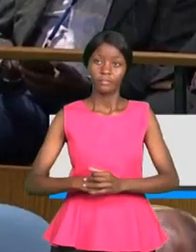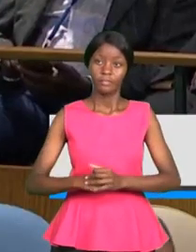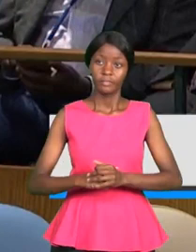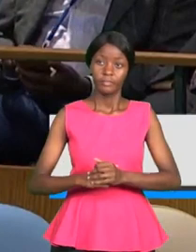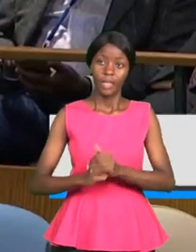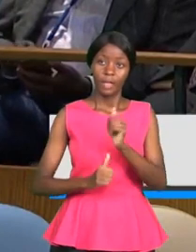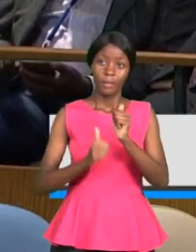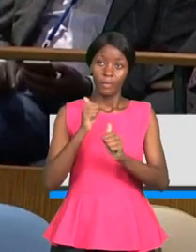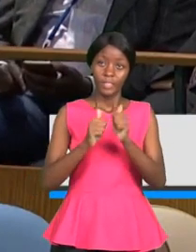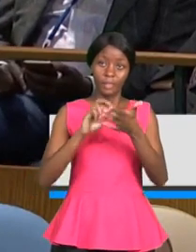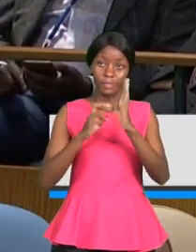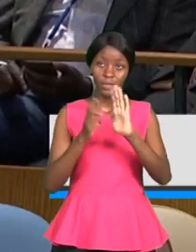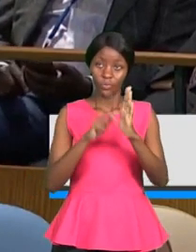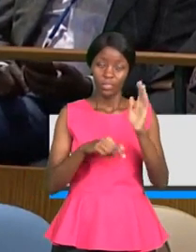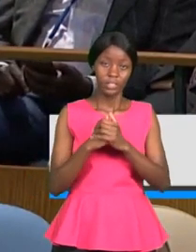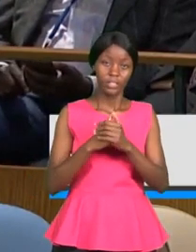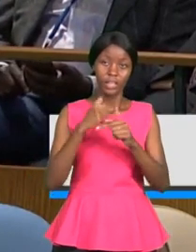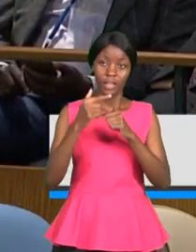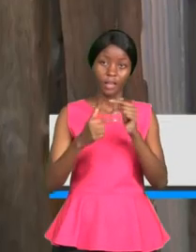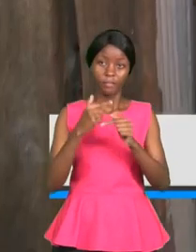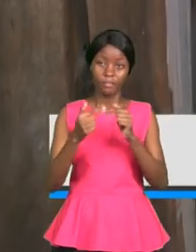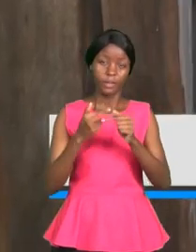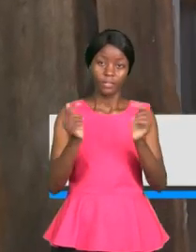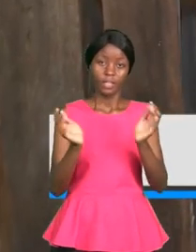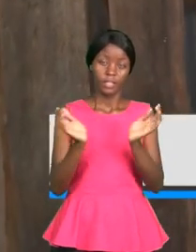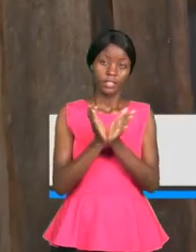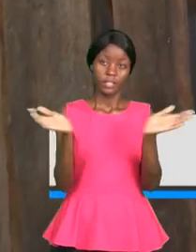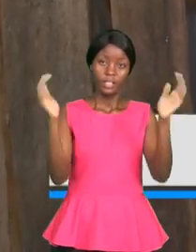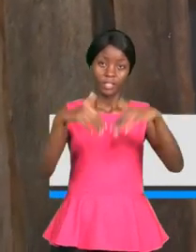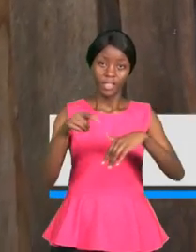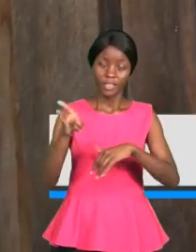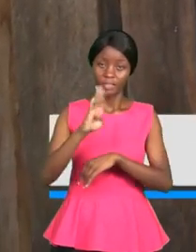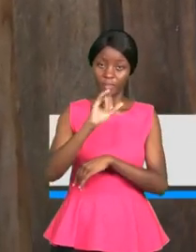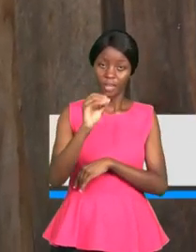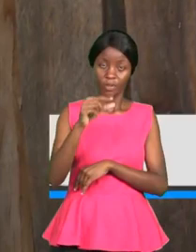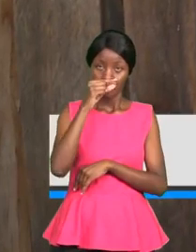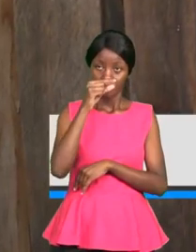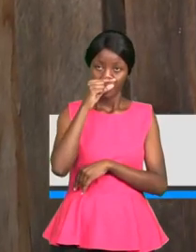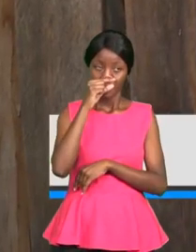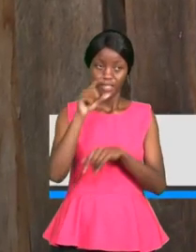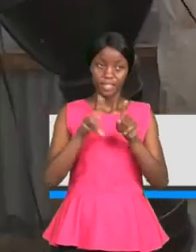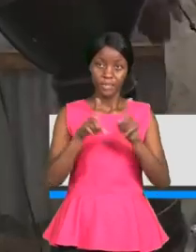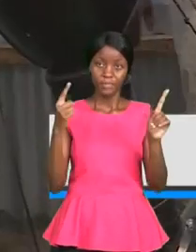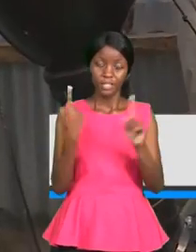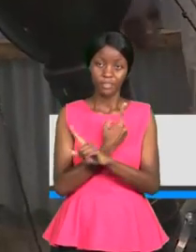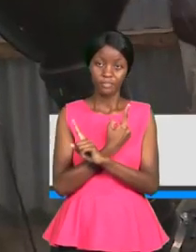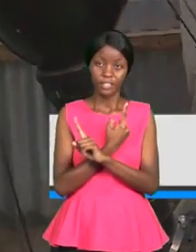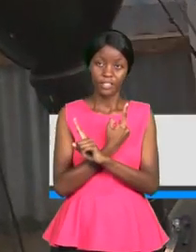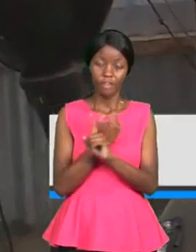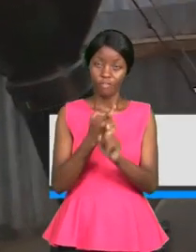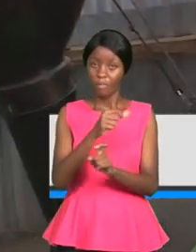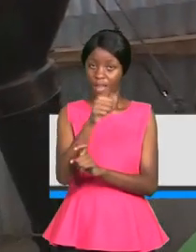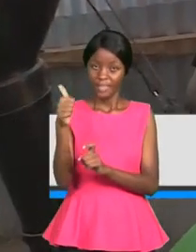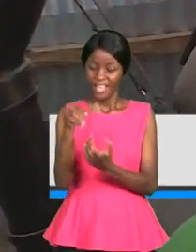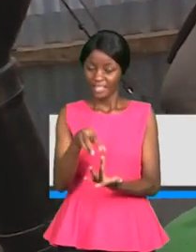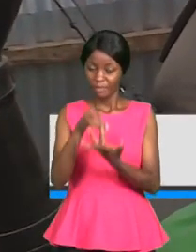That gives meaning to the theme of the General Assembly. Biogas is distinct from other renewable energies. The